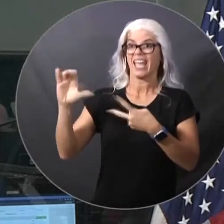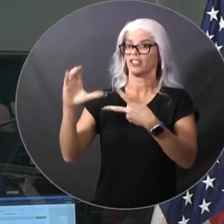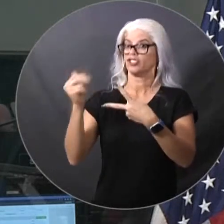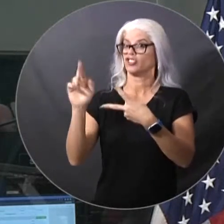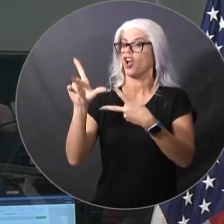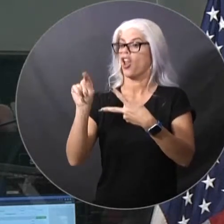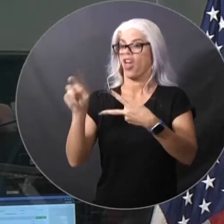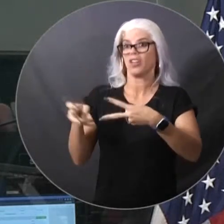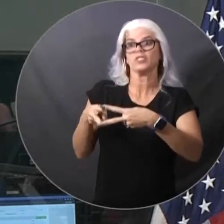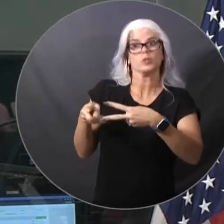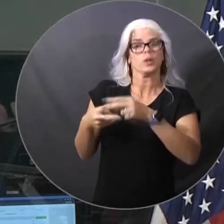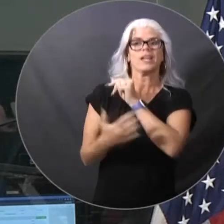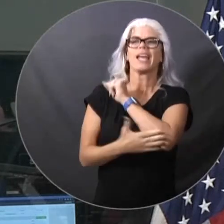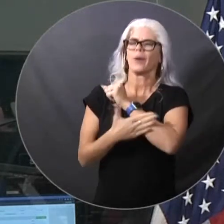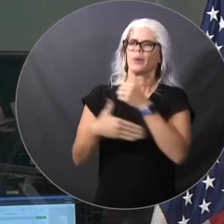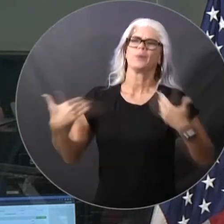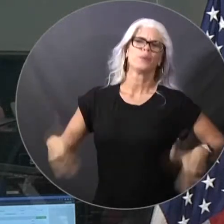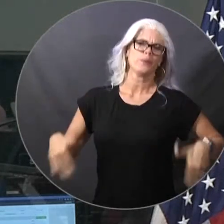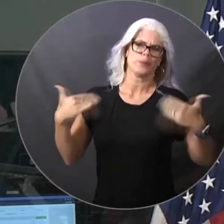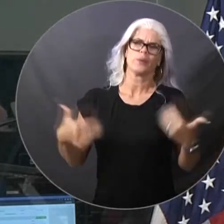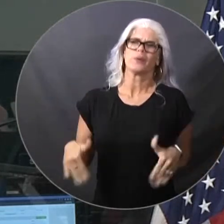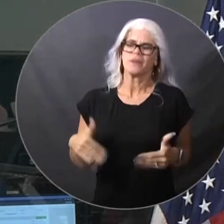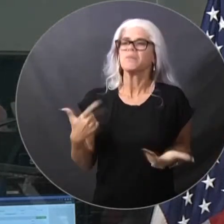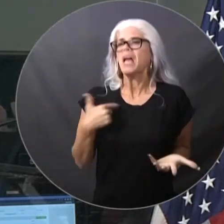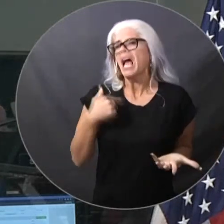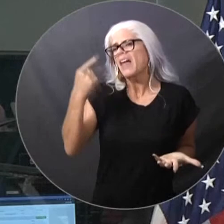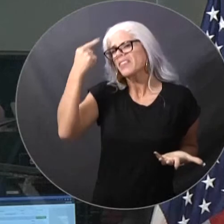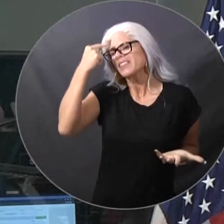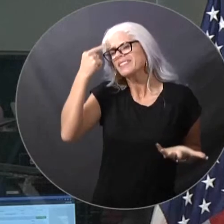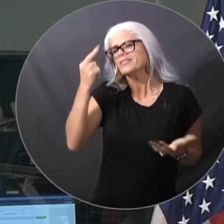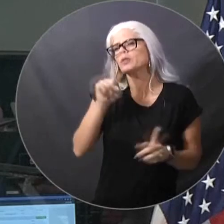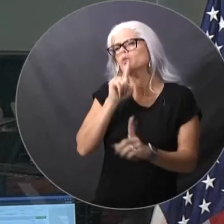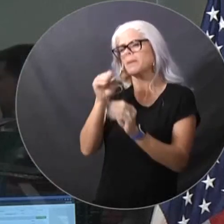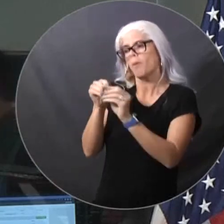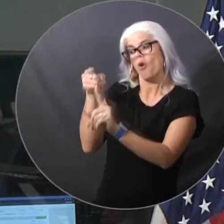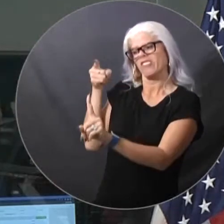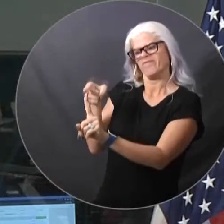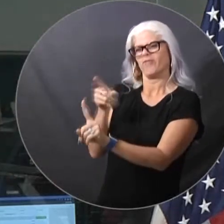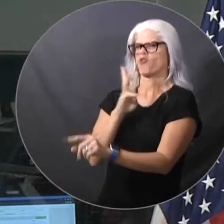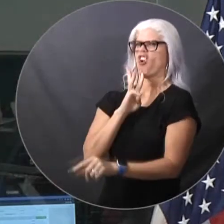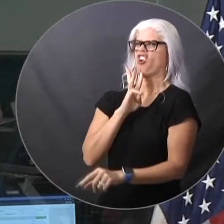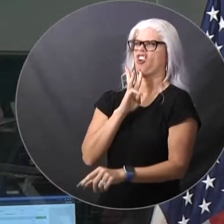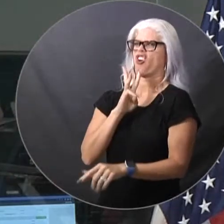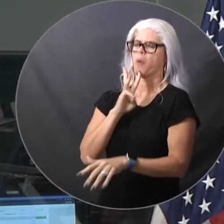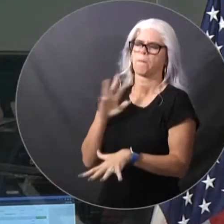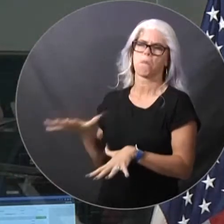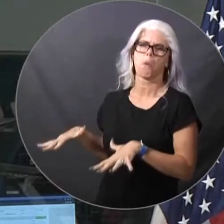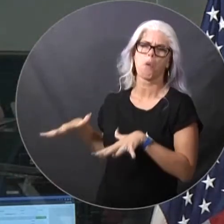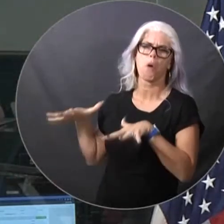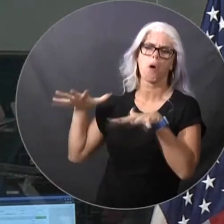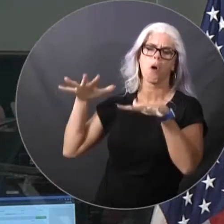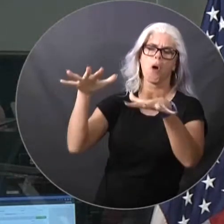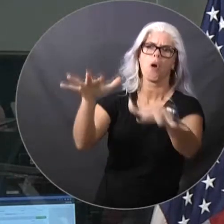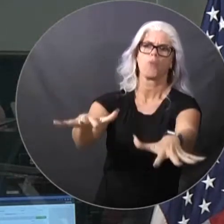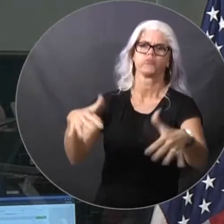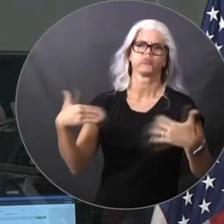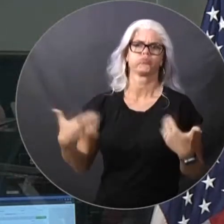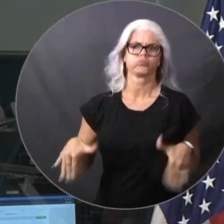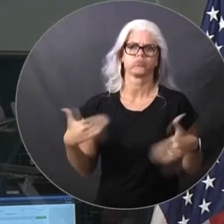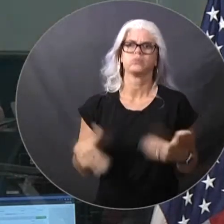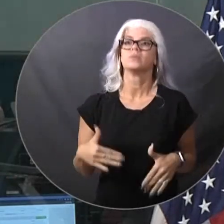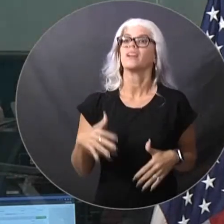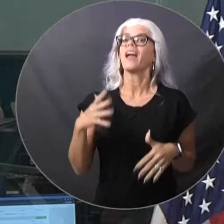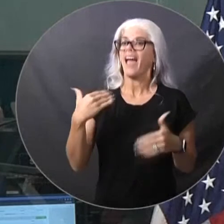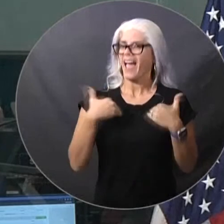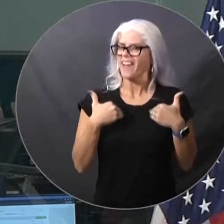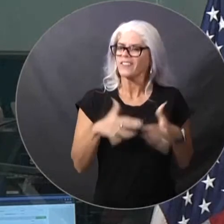say overwhelmingly, it's been that surge that has been the biggest issue and the flooding that has resulted